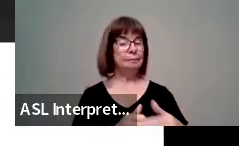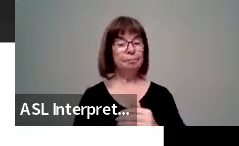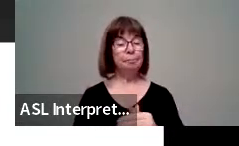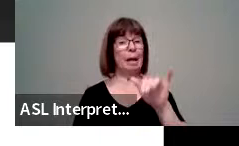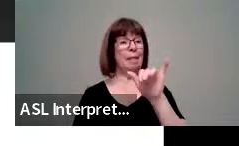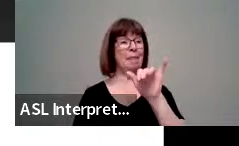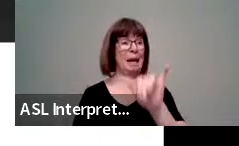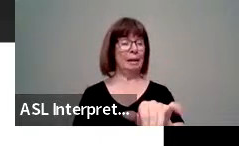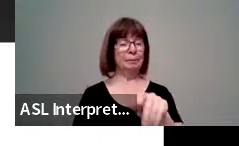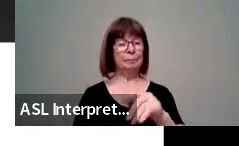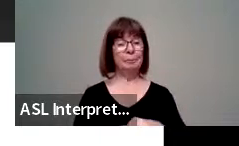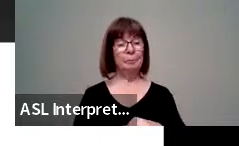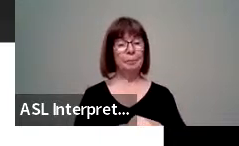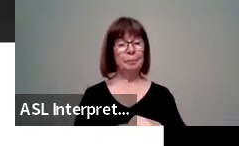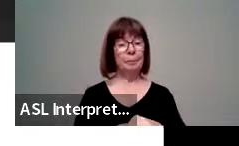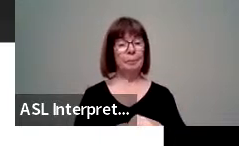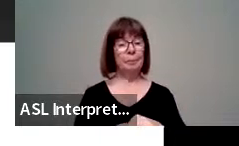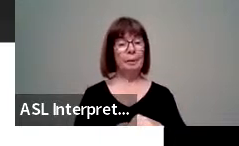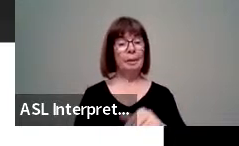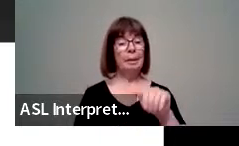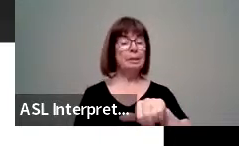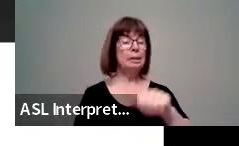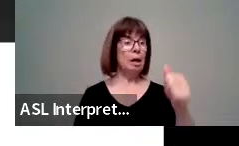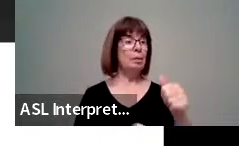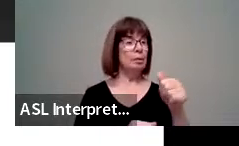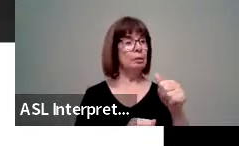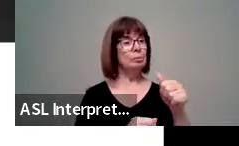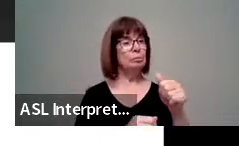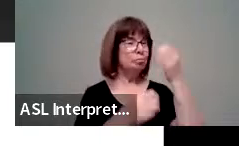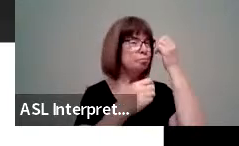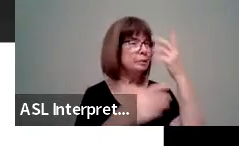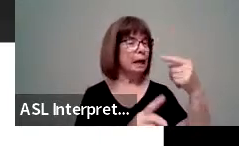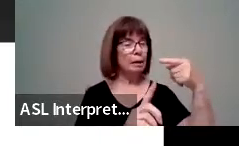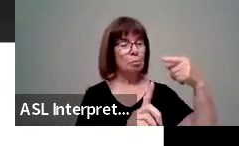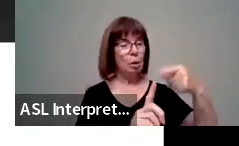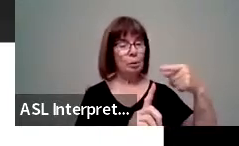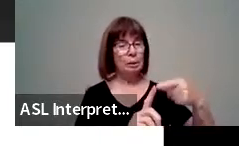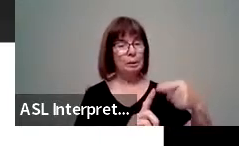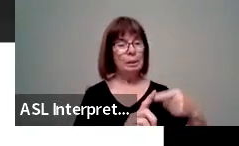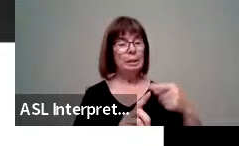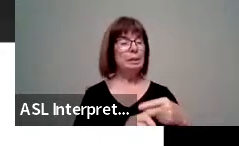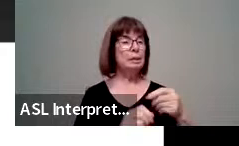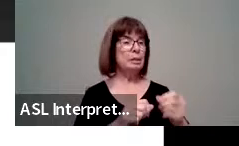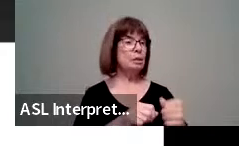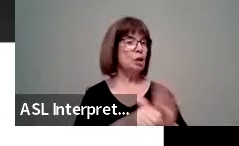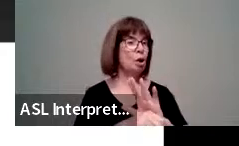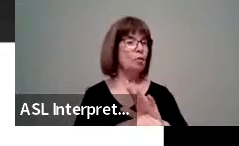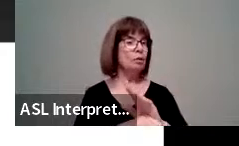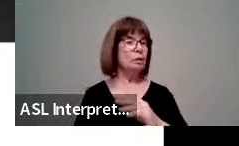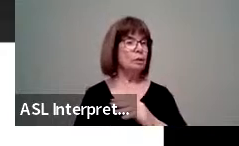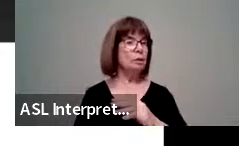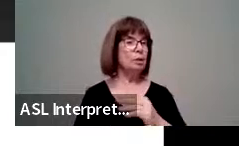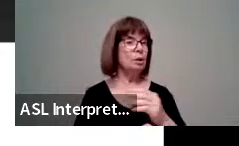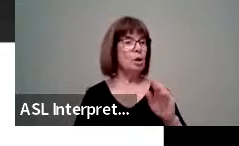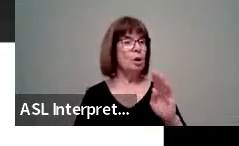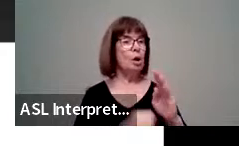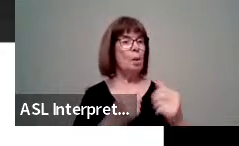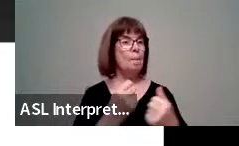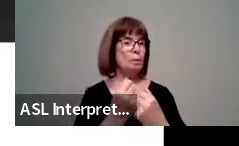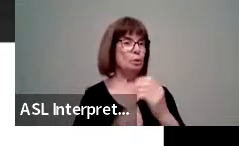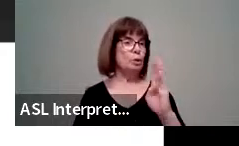This is another important data point. So these are, this is COVID booster progress by age group.